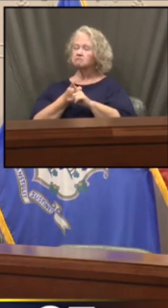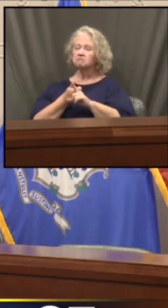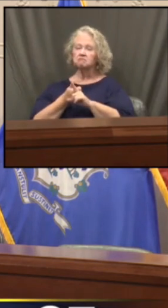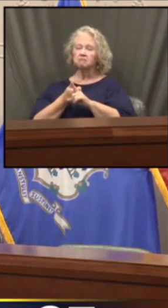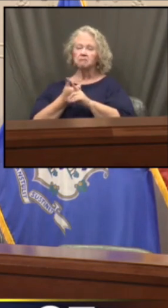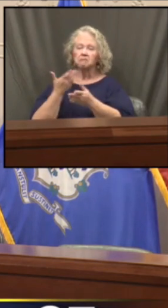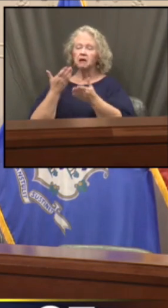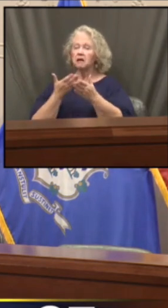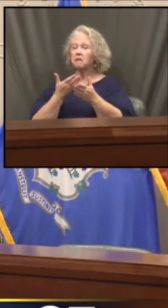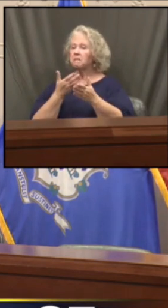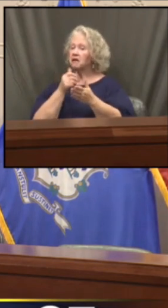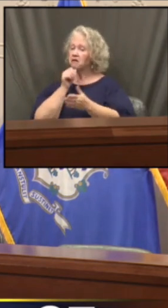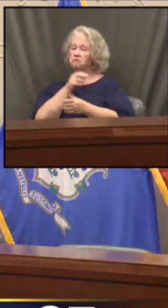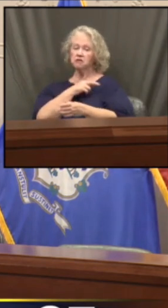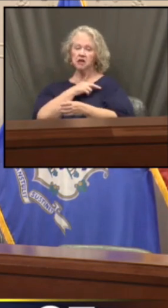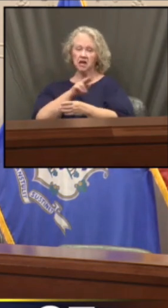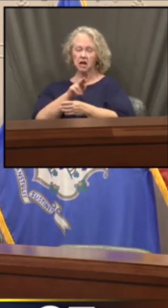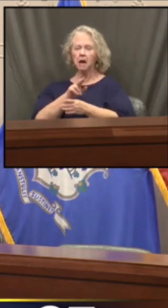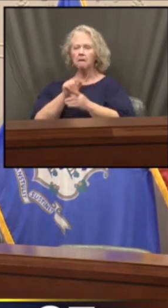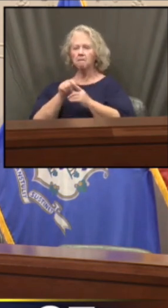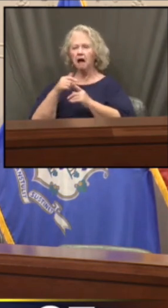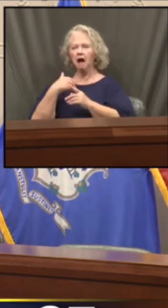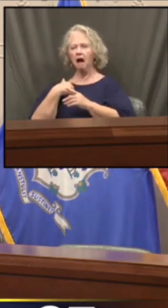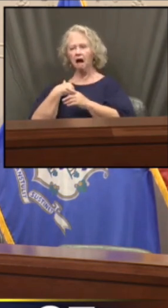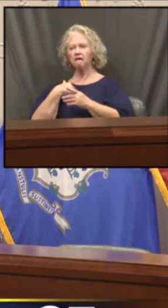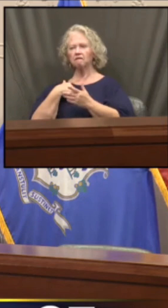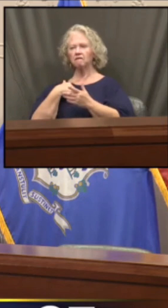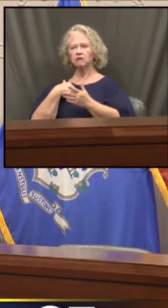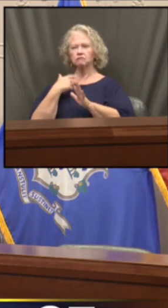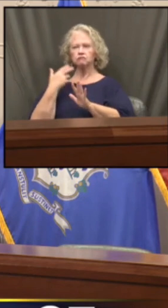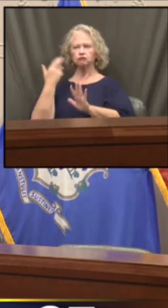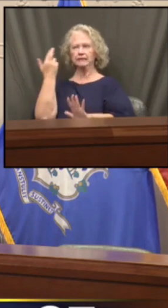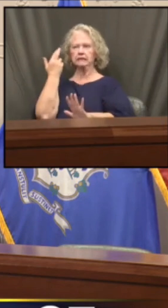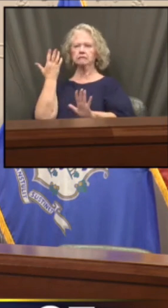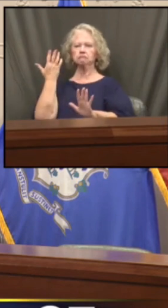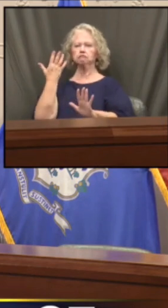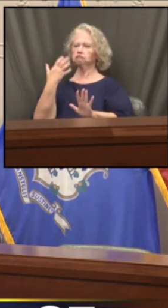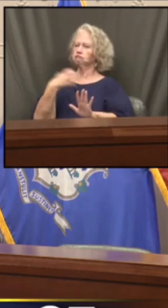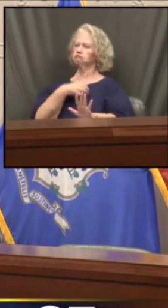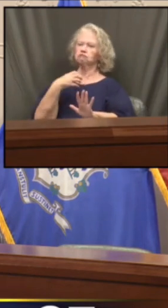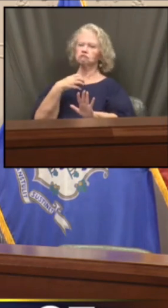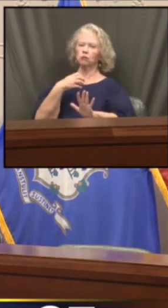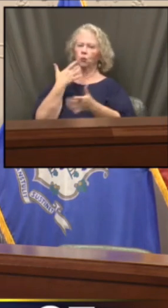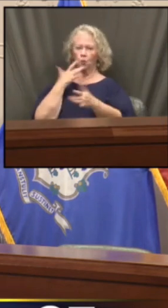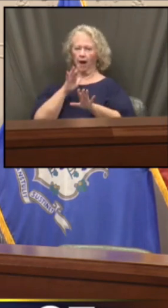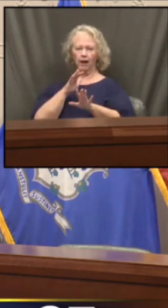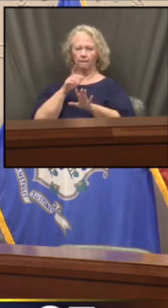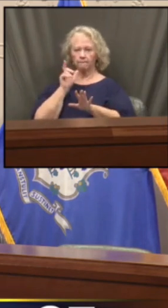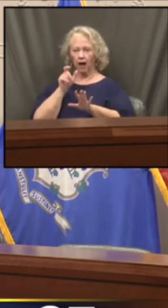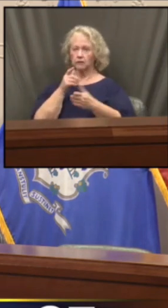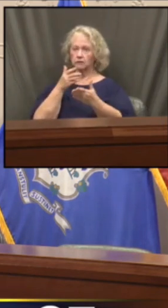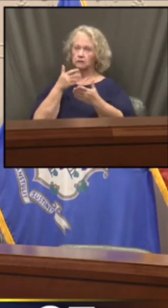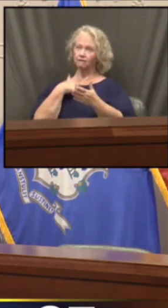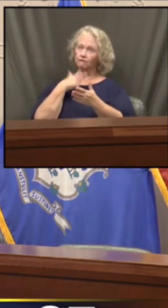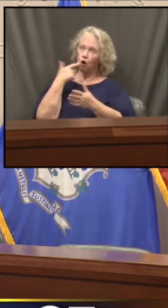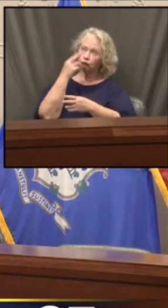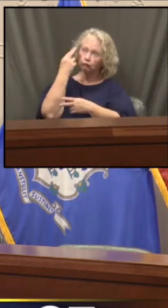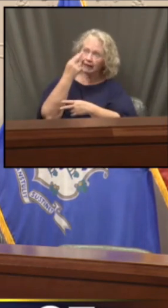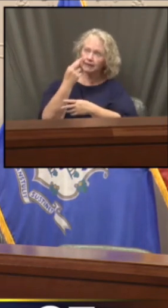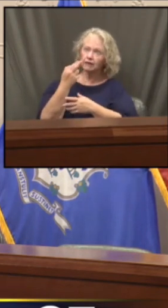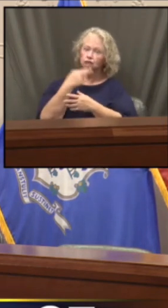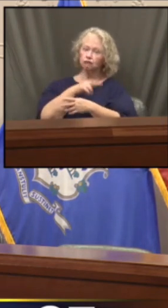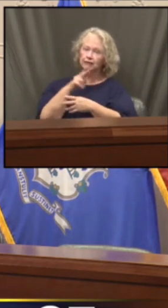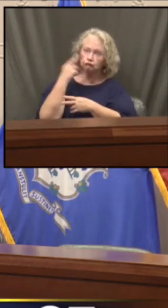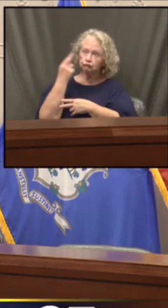a conscientious objection rather than just a religious one or a documented medical examination. You know, existing